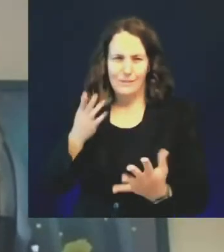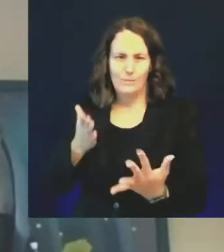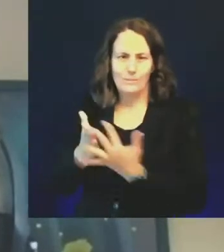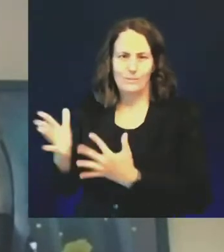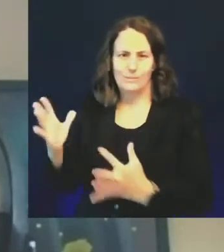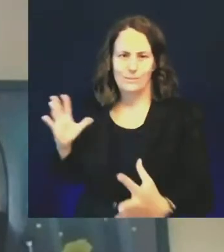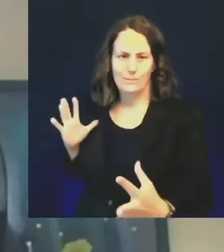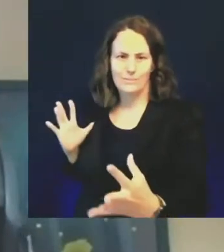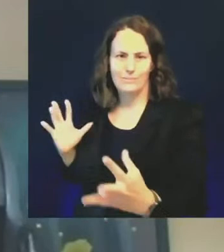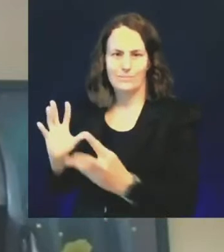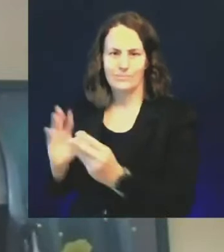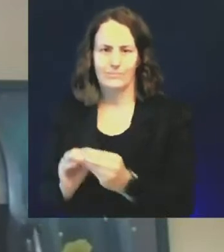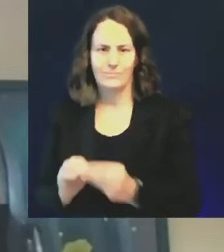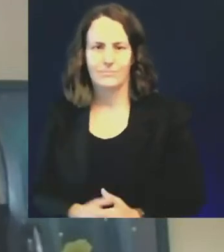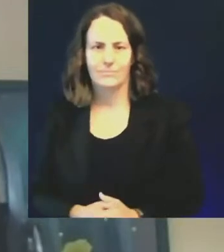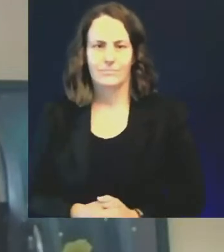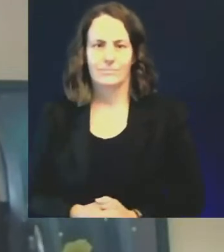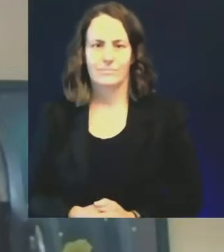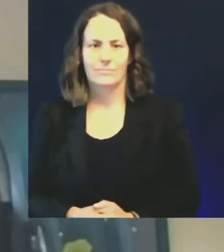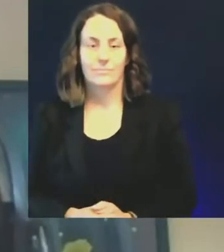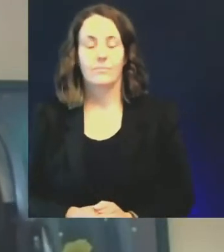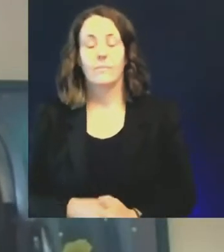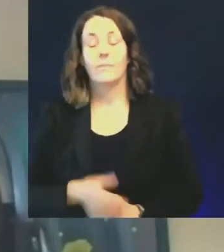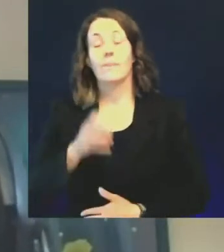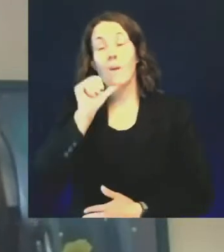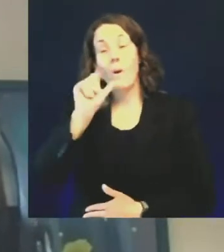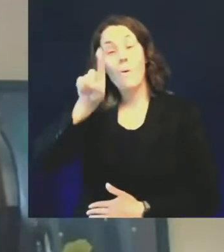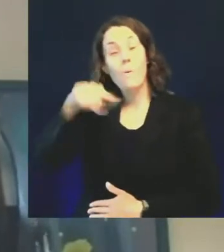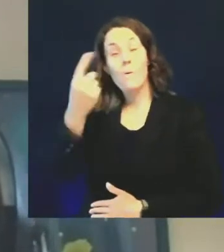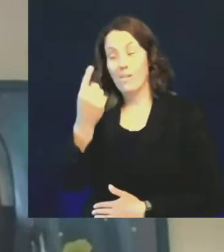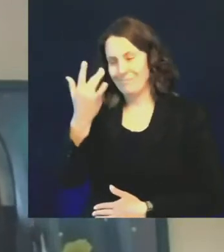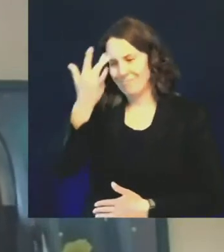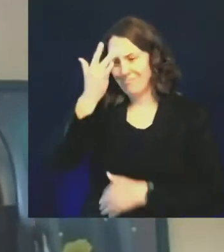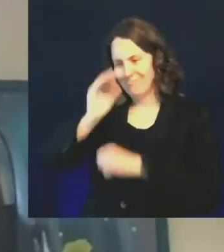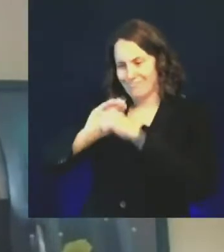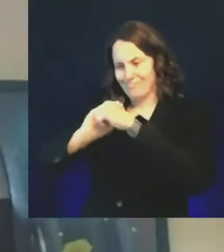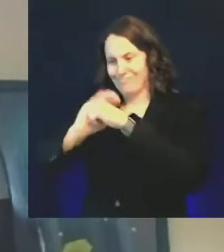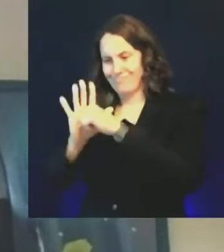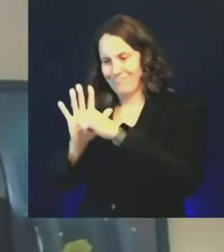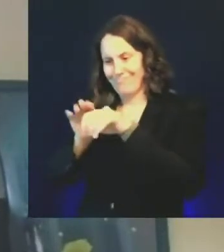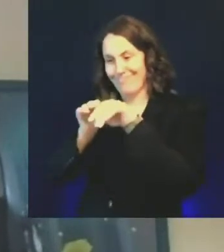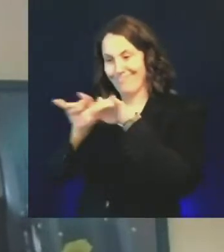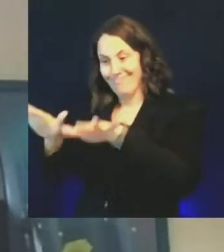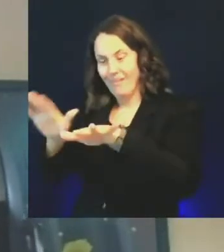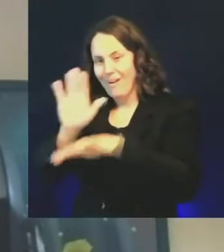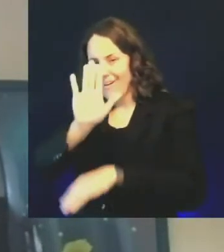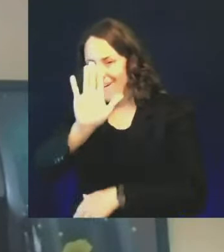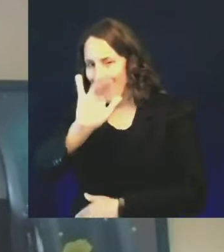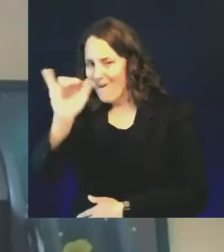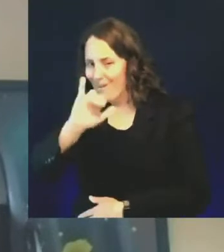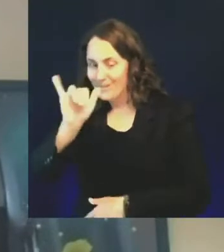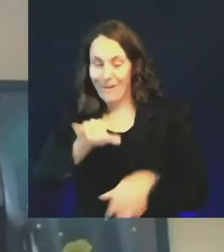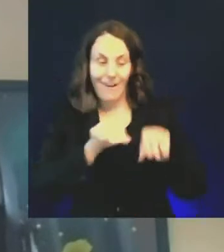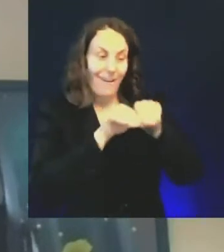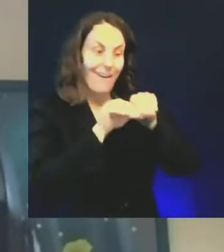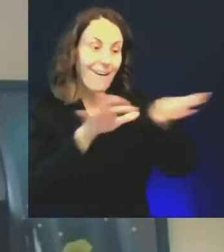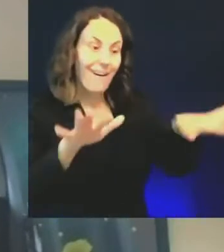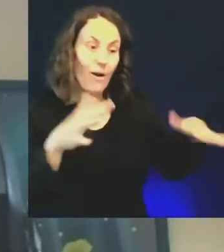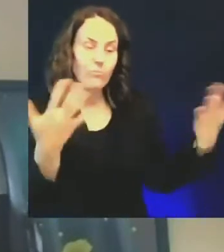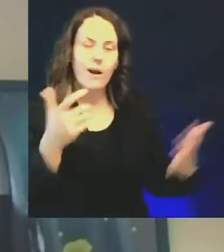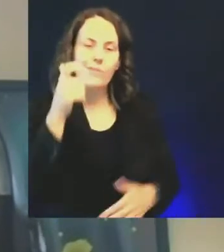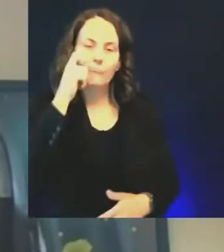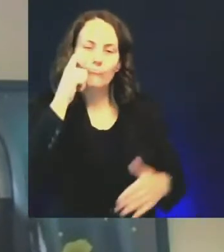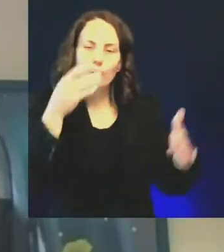state. And so as we look to the future, those are important things for the state